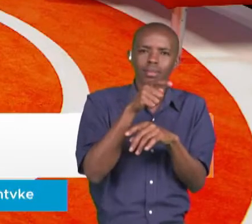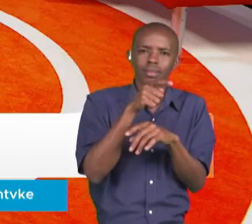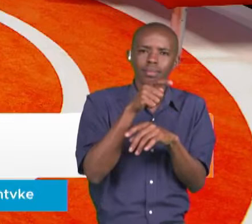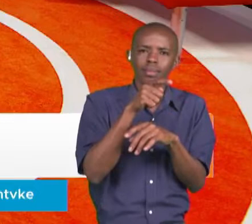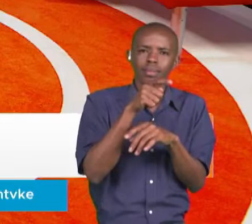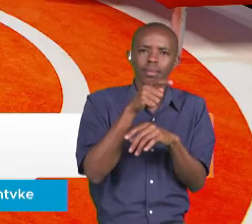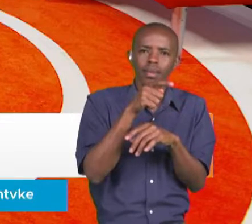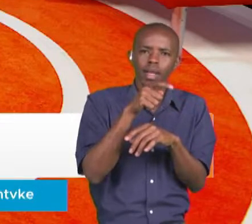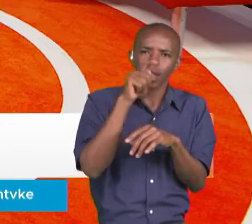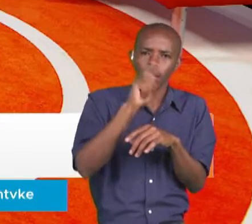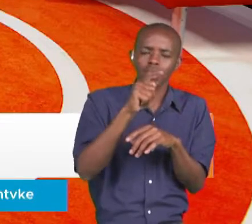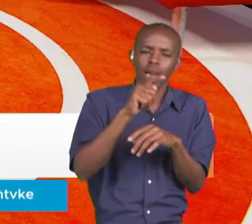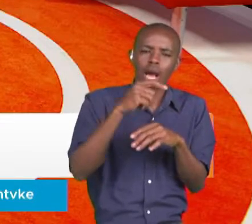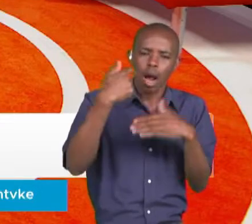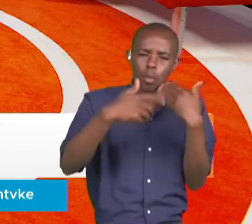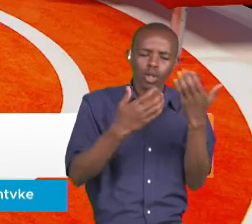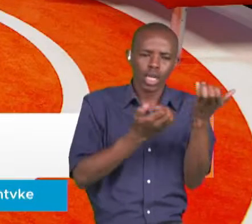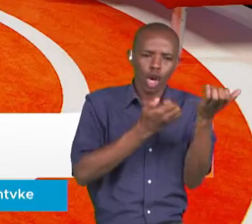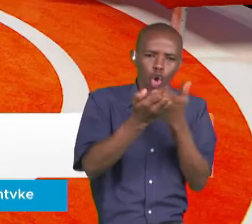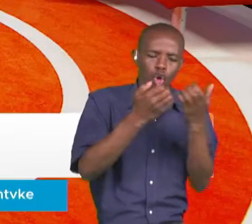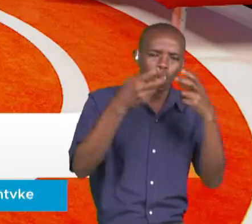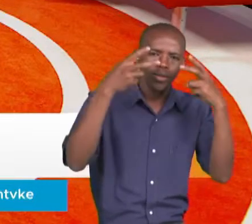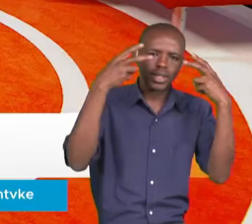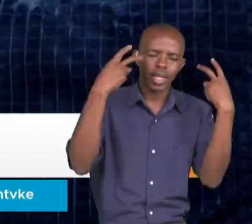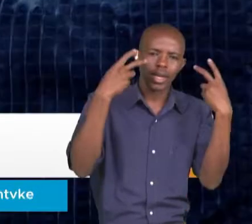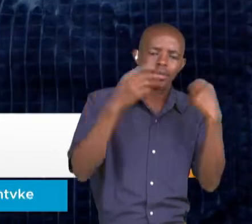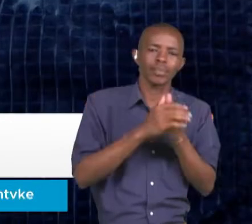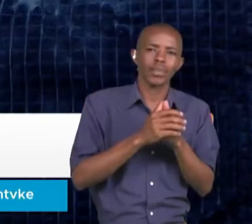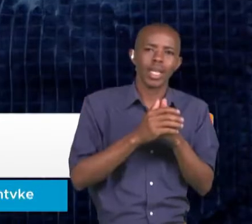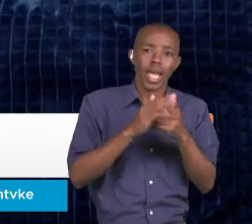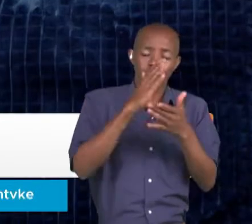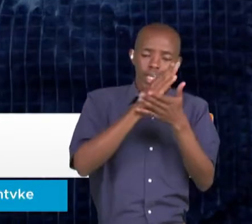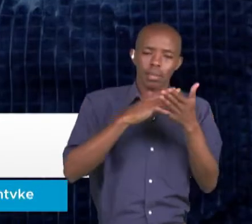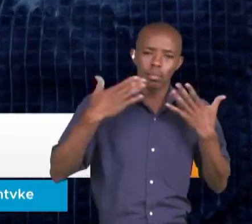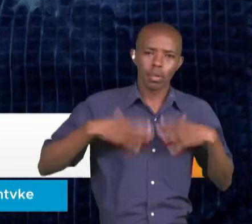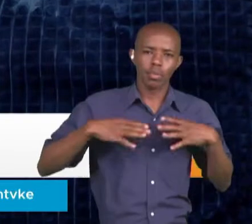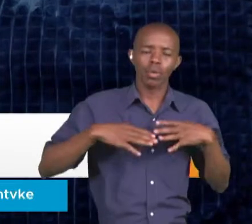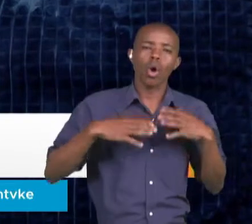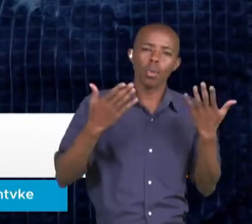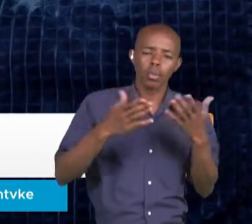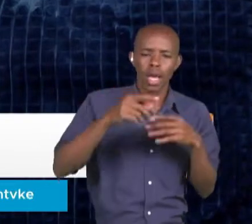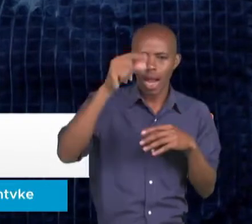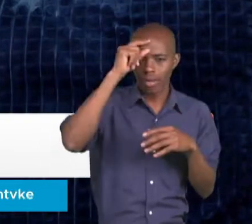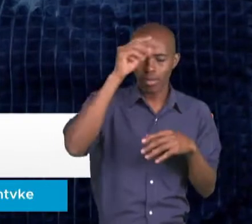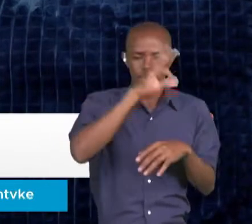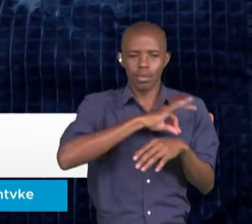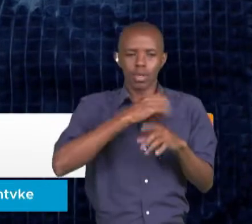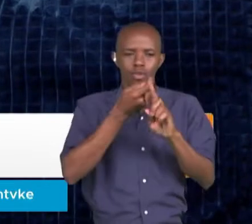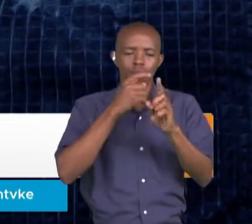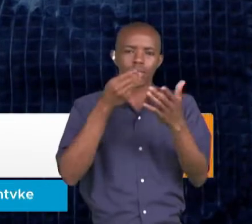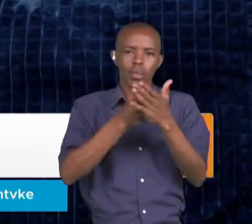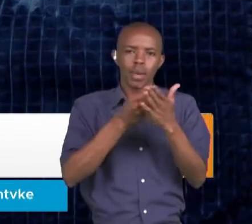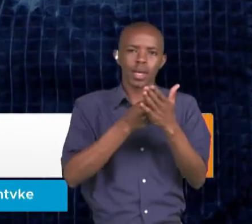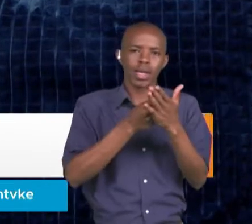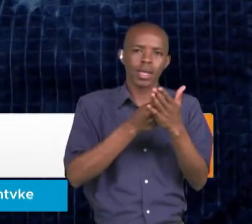this, and it must be the economy of terror. Yeah. The fact that some quarters, even in government, benefit mm-hmm. From the monies that are paid